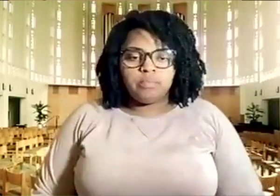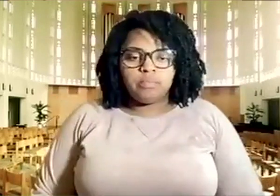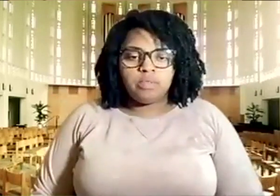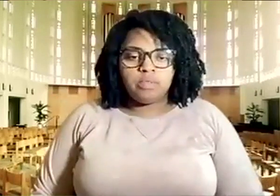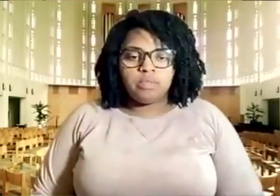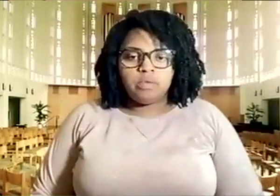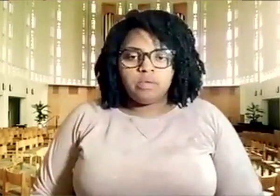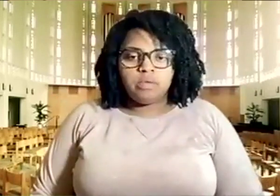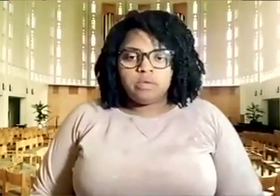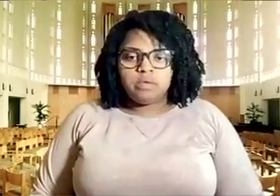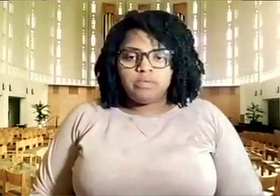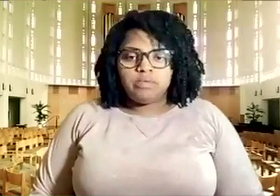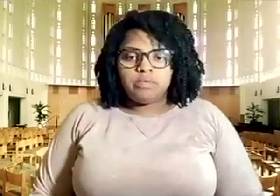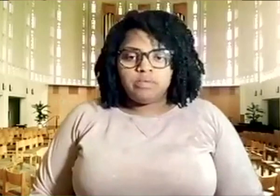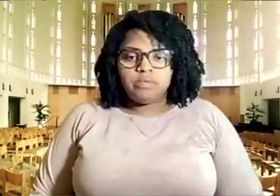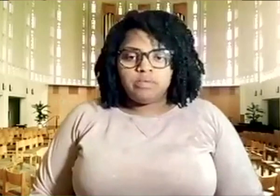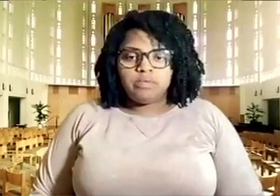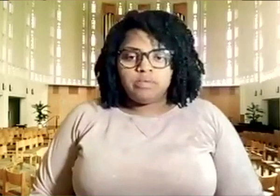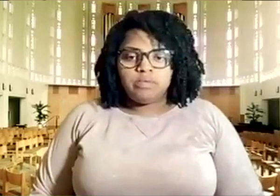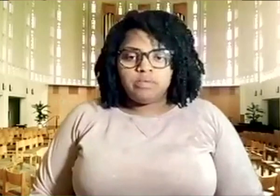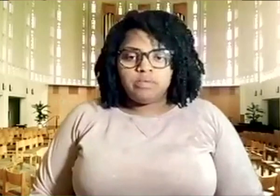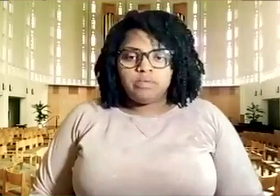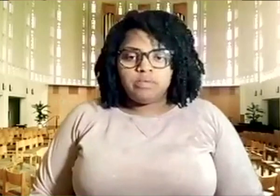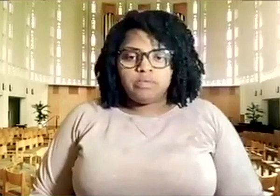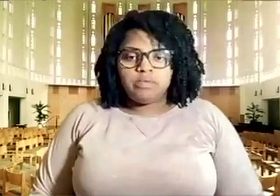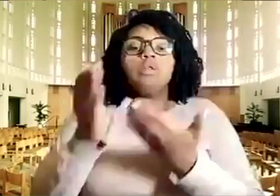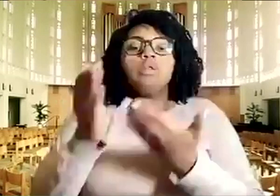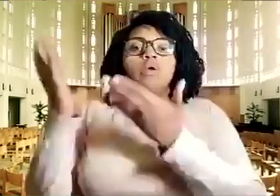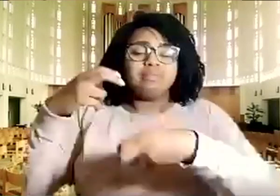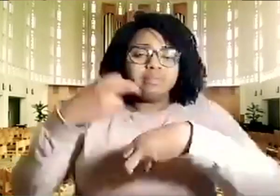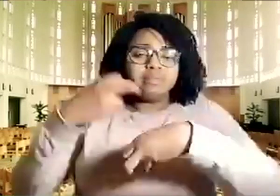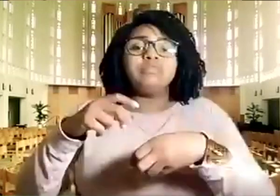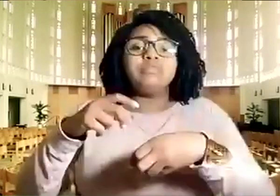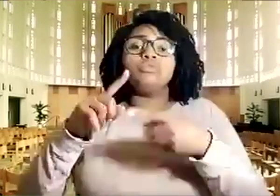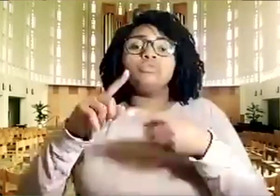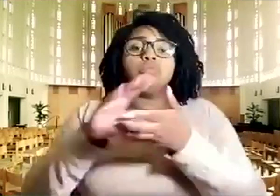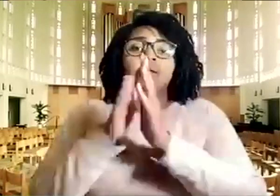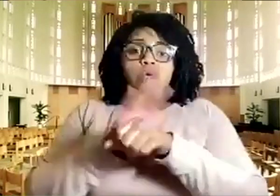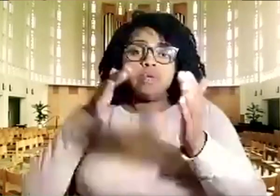Holy One, it is difficult to be fully present.